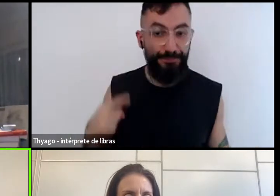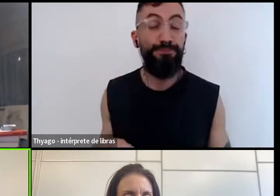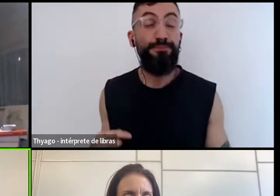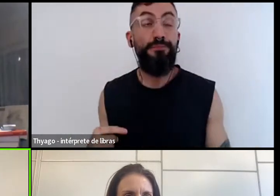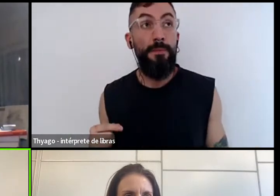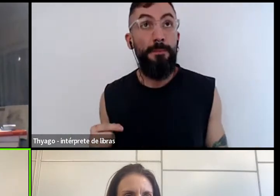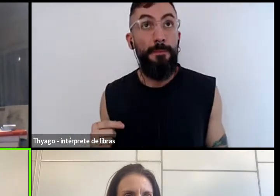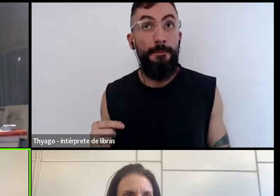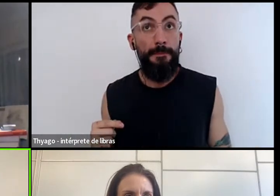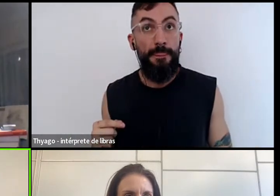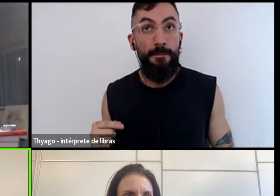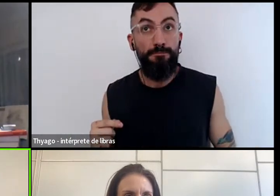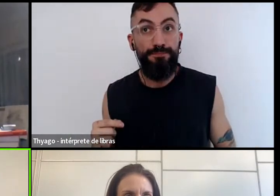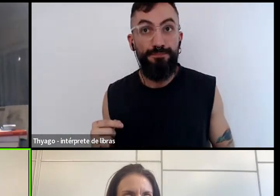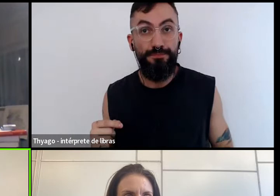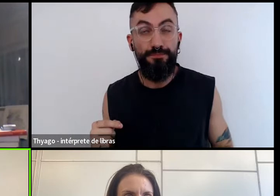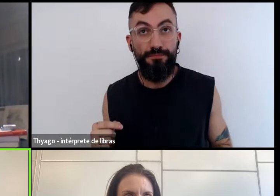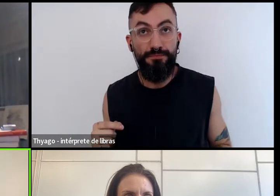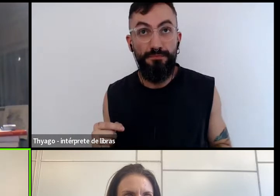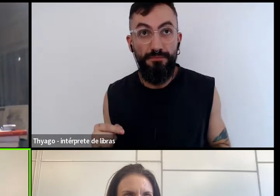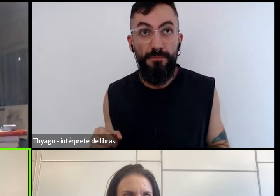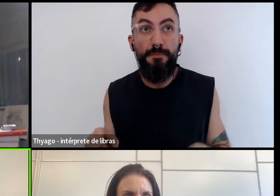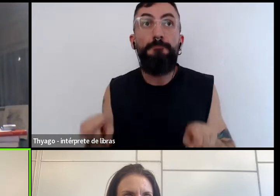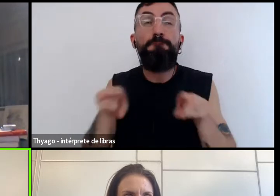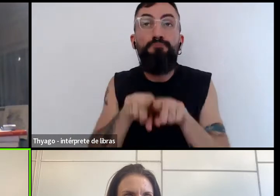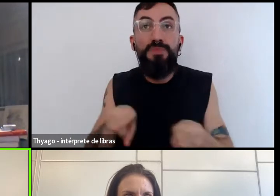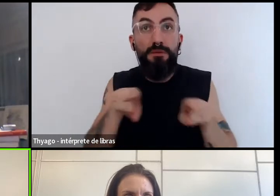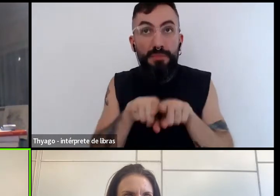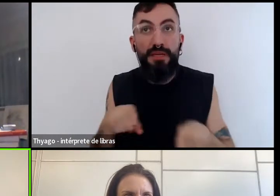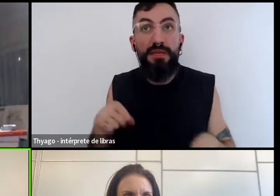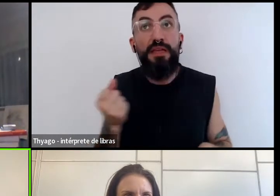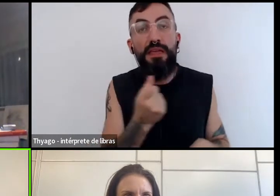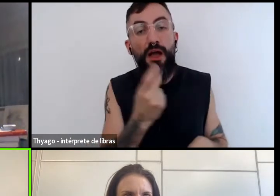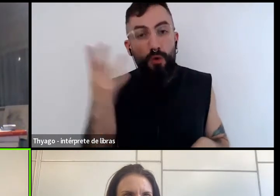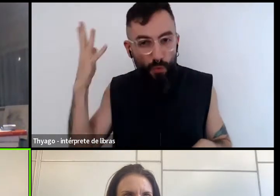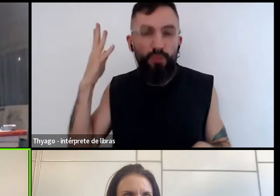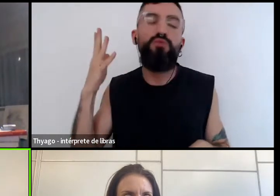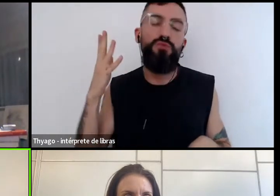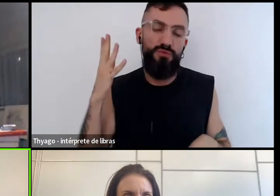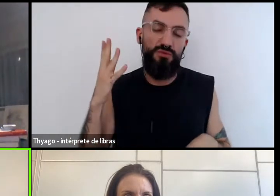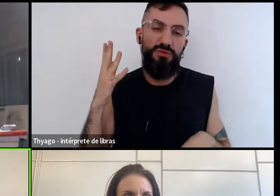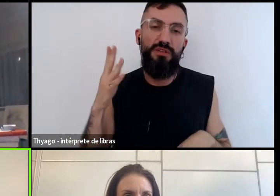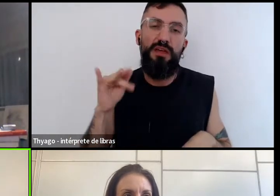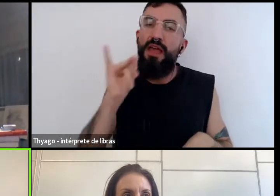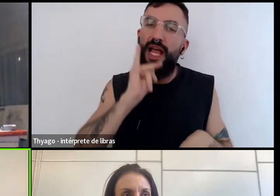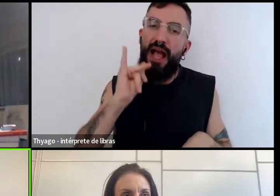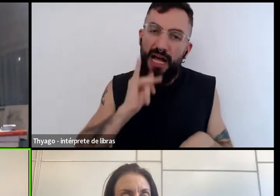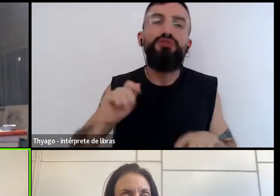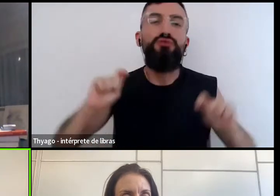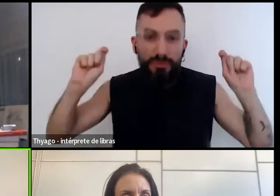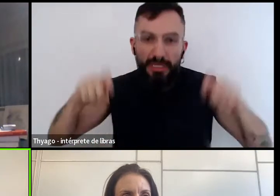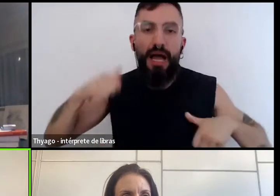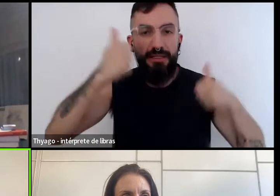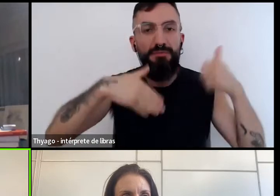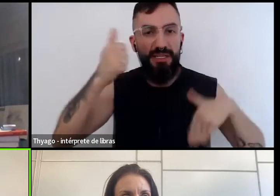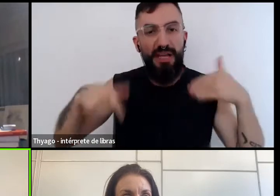although their explanations in some cases are not very